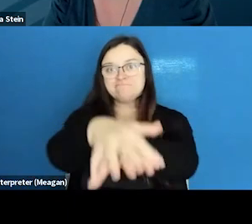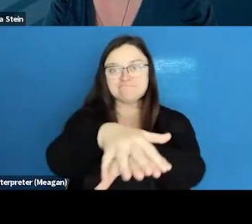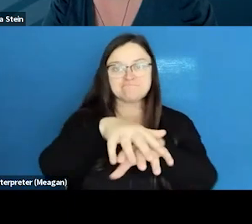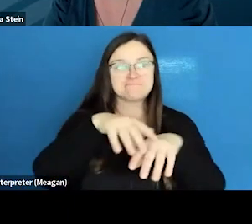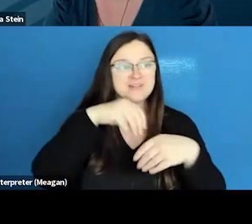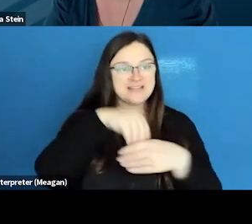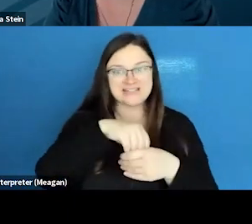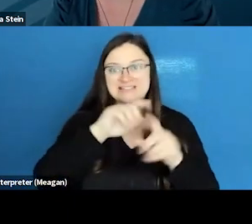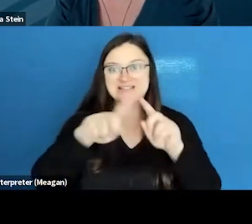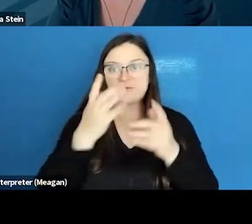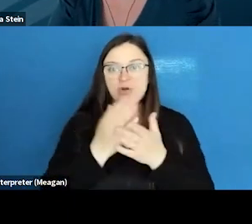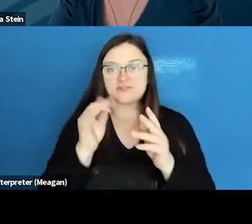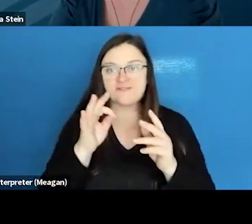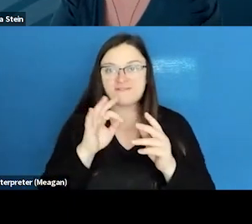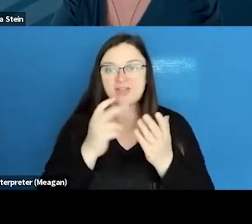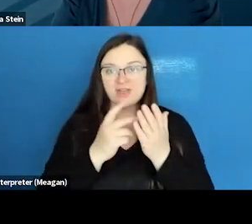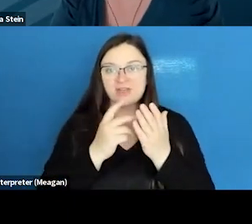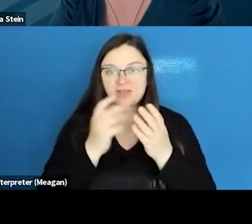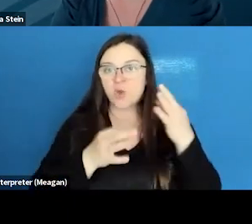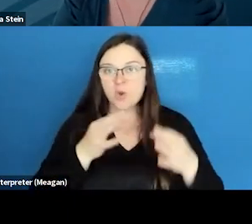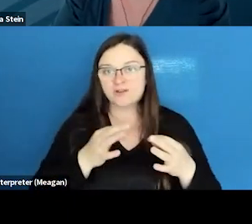having it infiltrated in their regular funding stream.